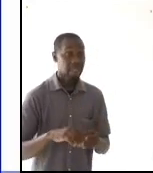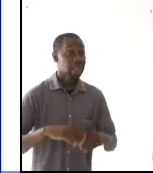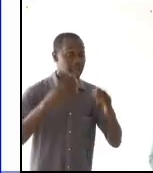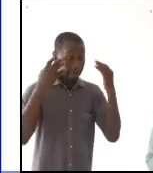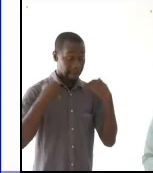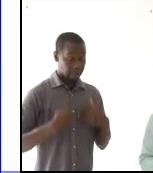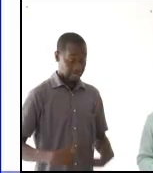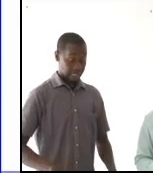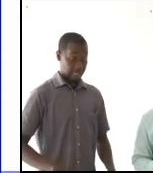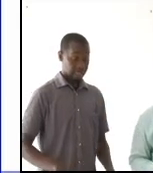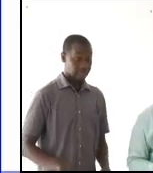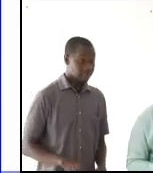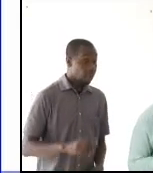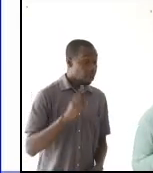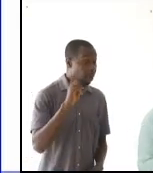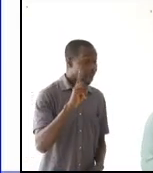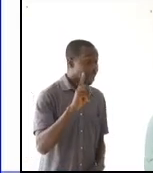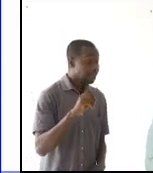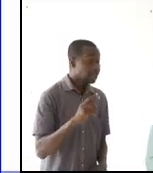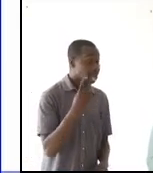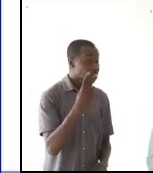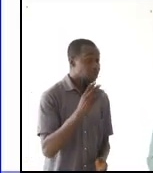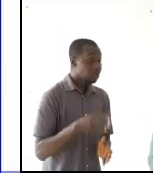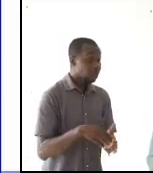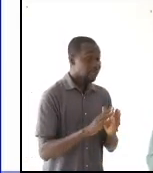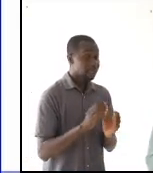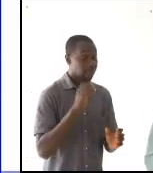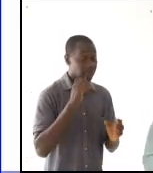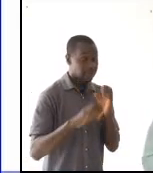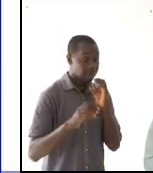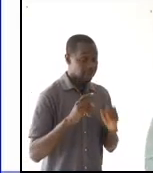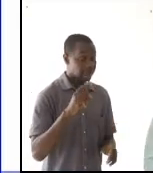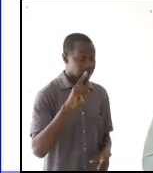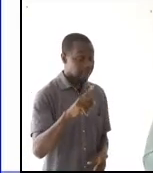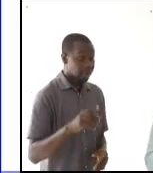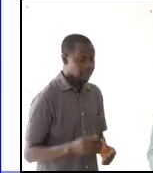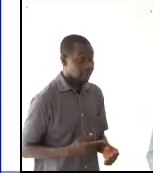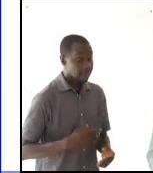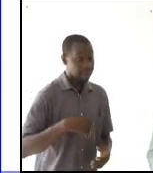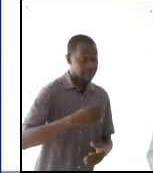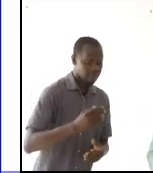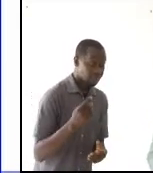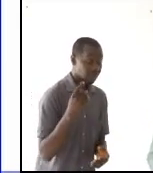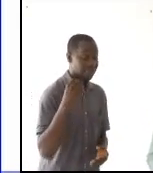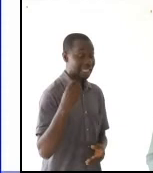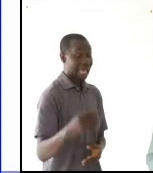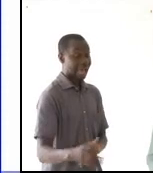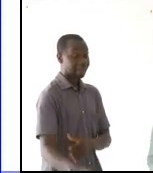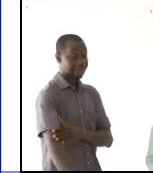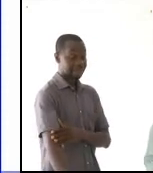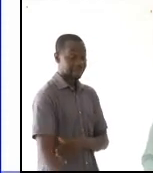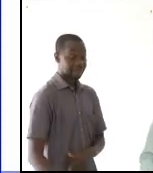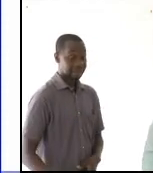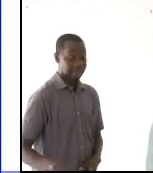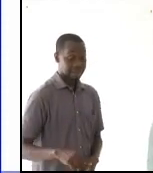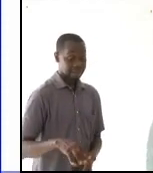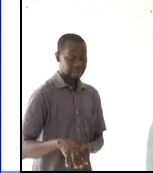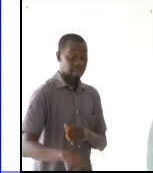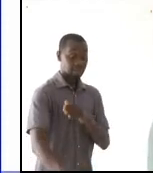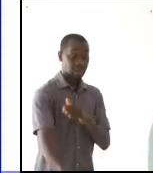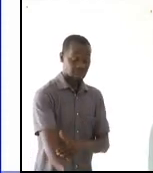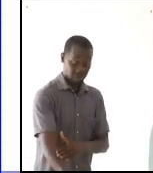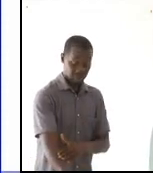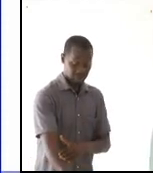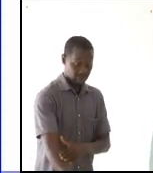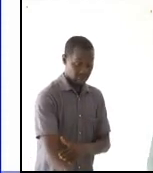body, there are two ways the body communicates. One is by means of the nerves, okay? Like you touch something, you're